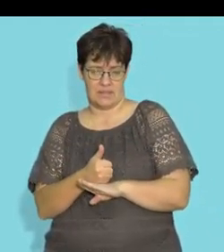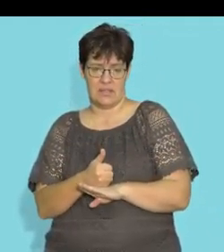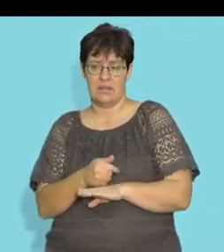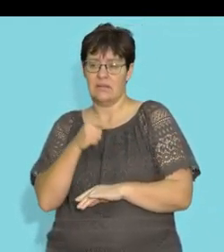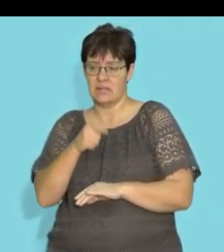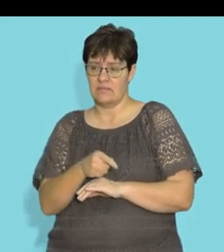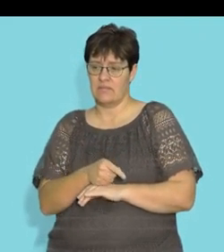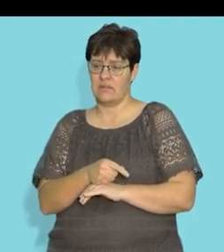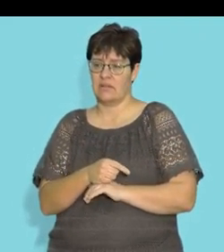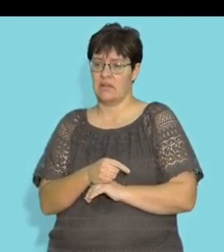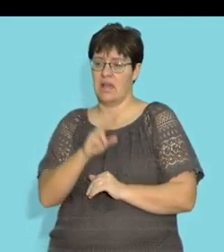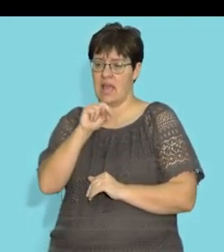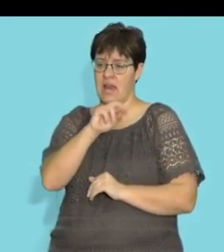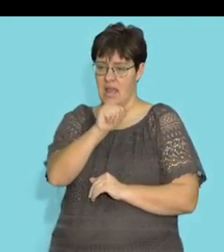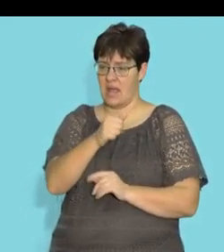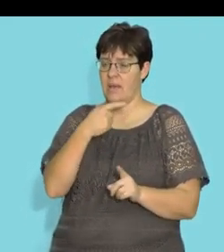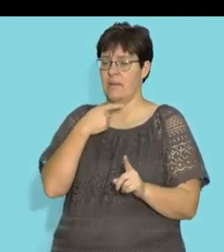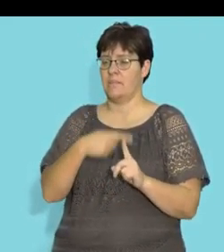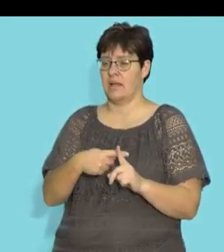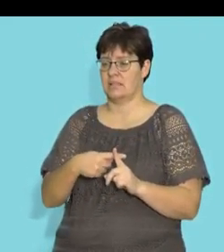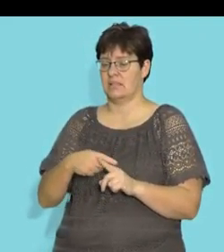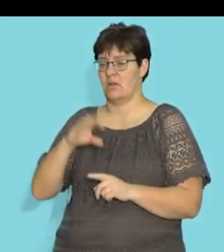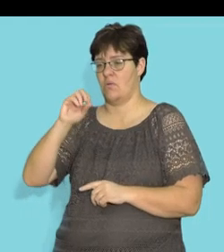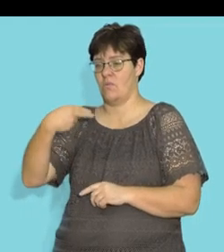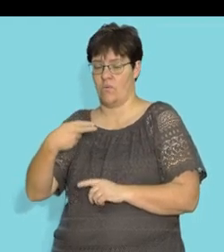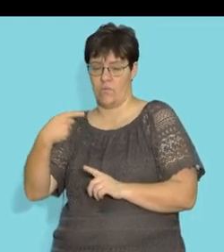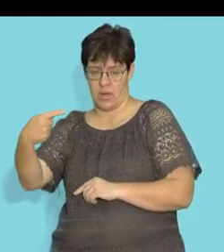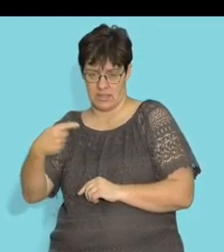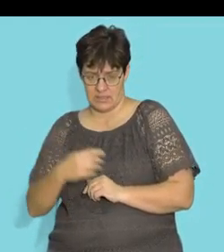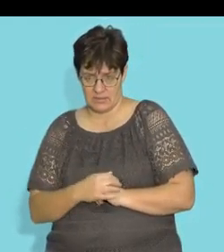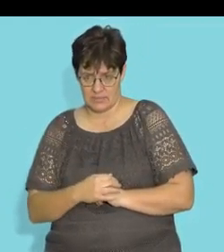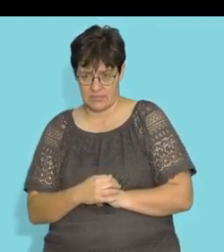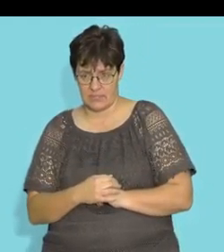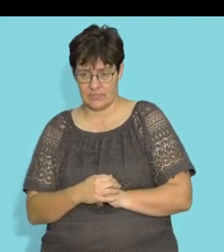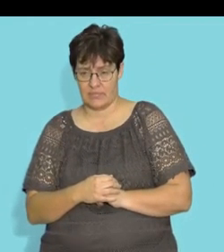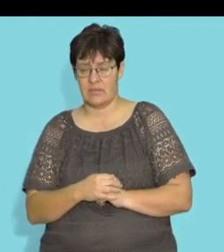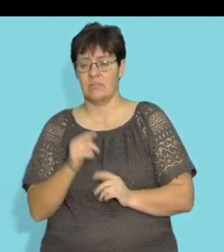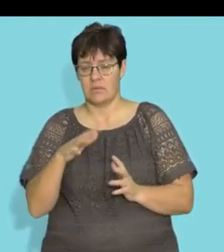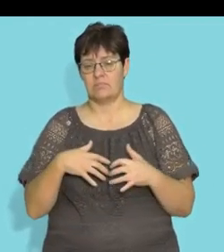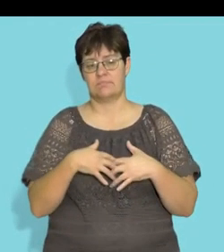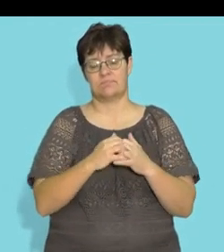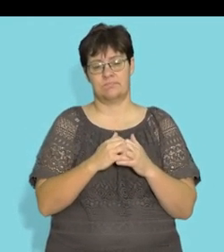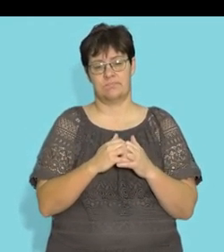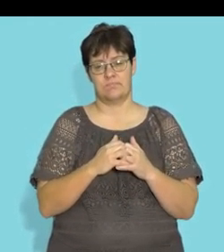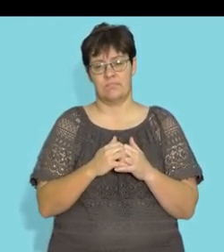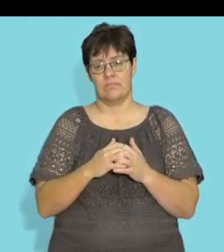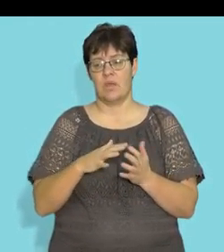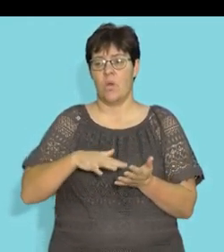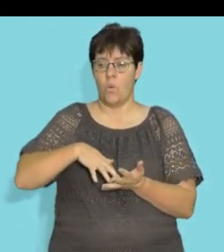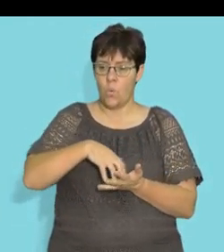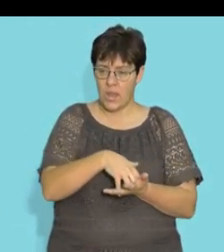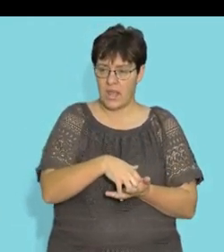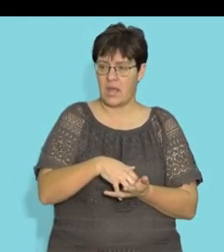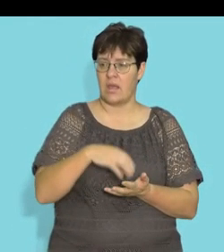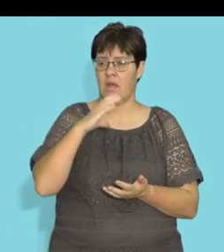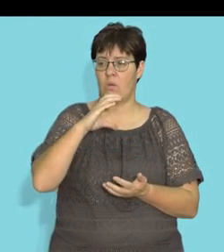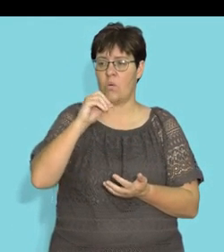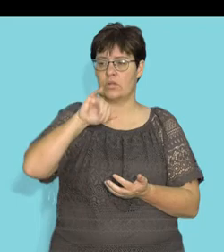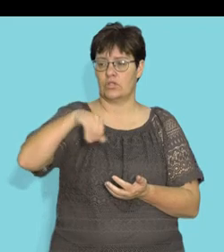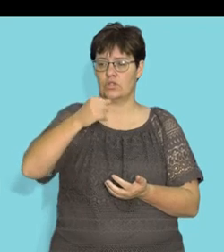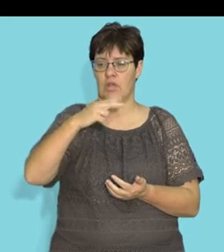this hydrochloric, the chloride ion will not accept the proton in the reverse reaction. Ions